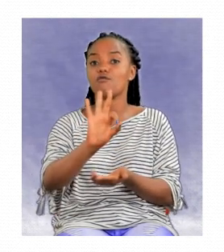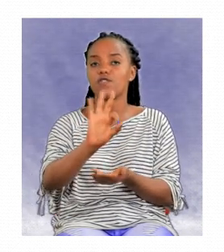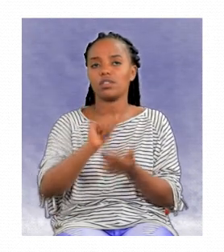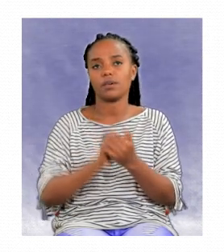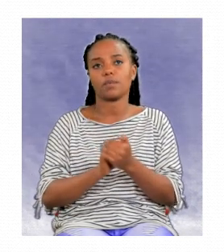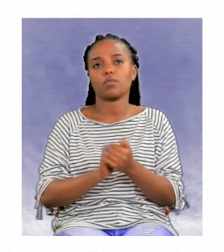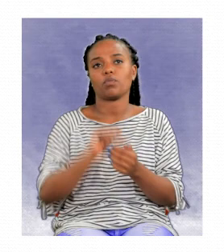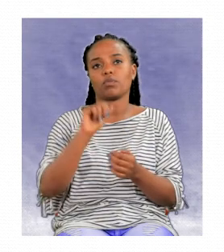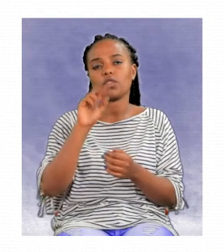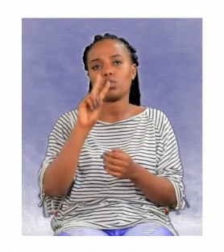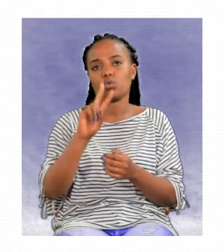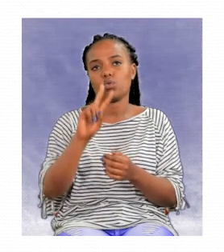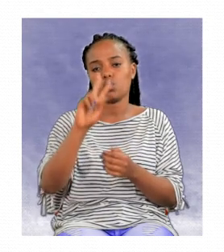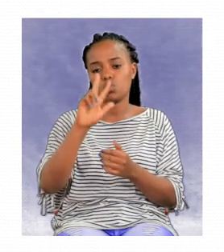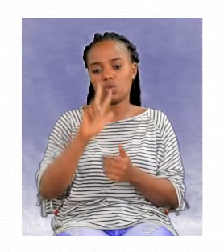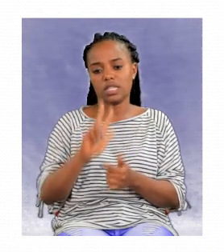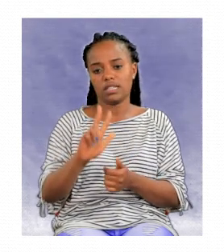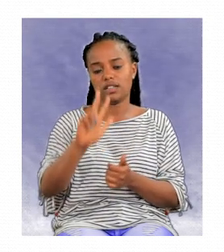3, 5.